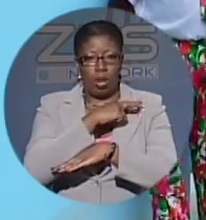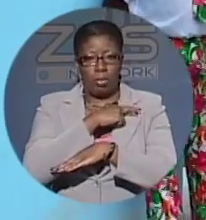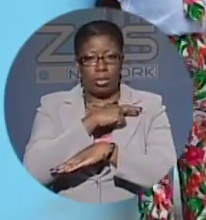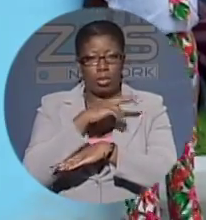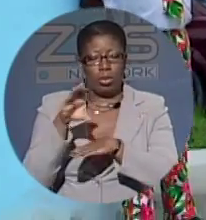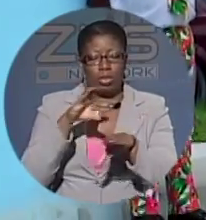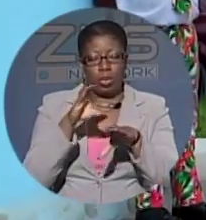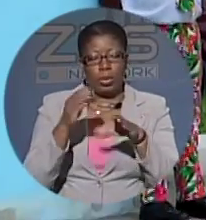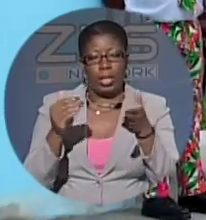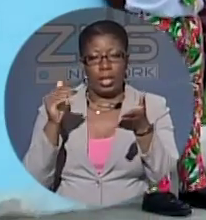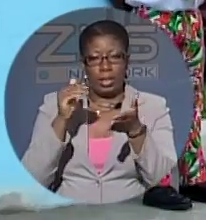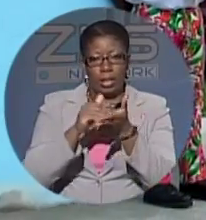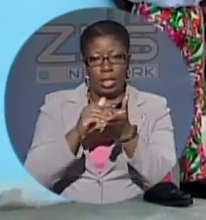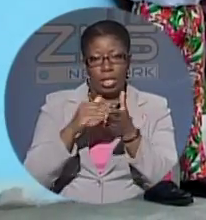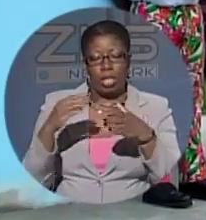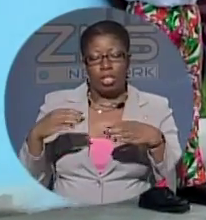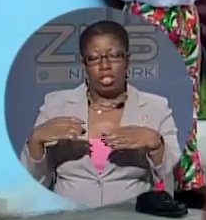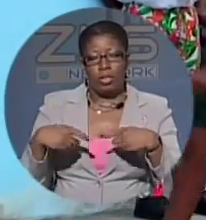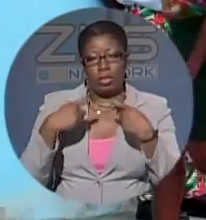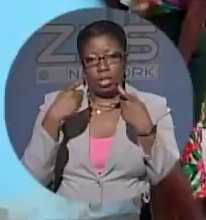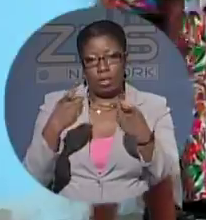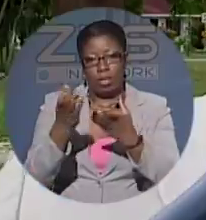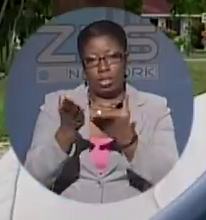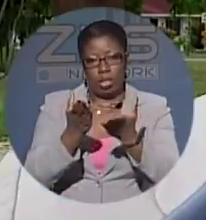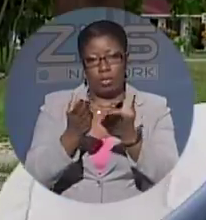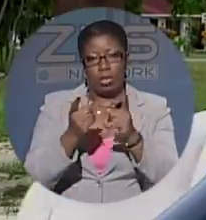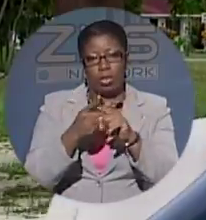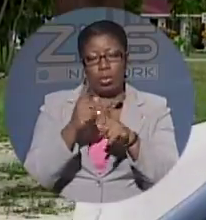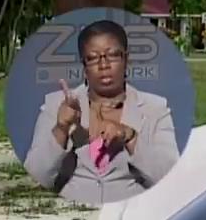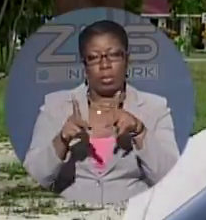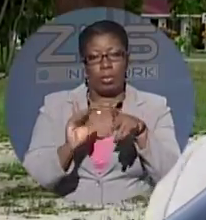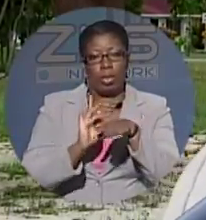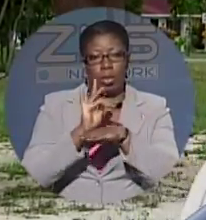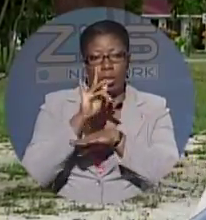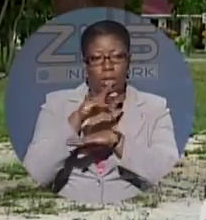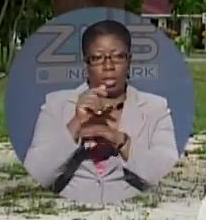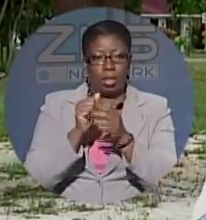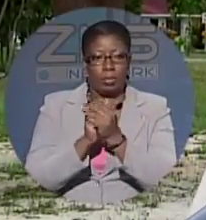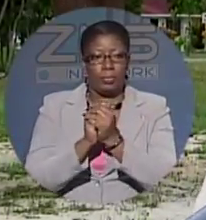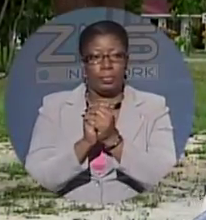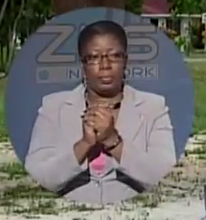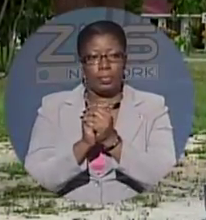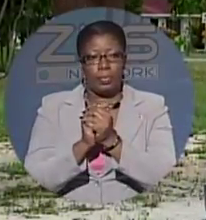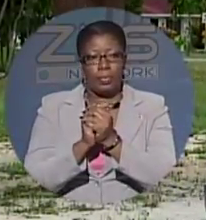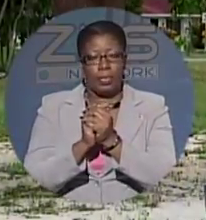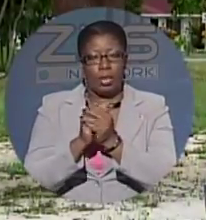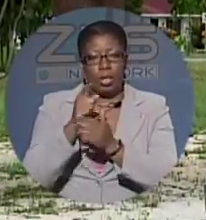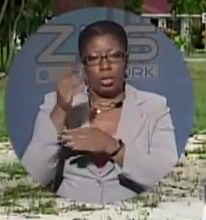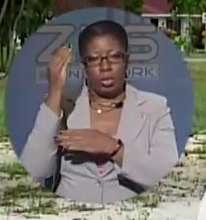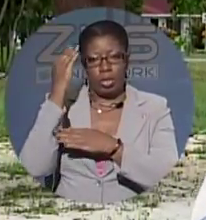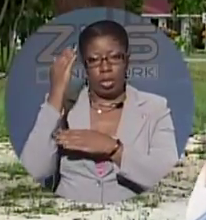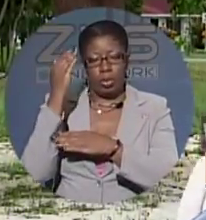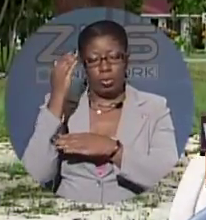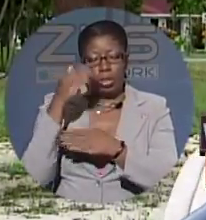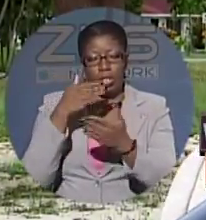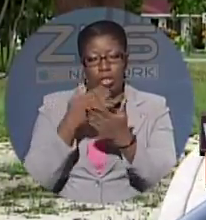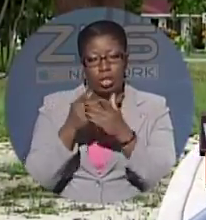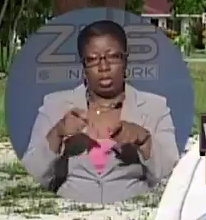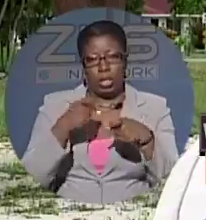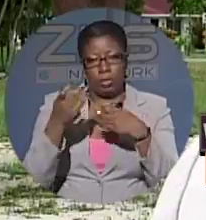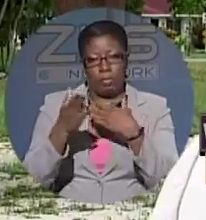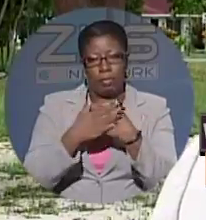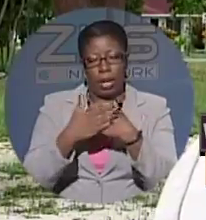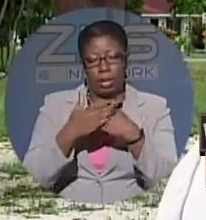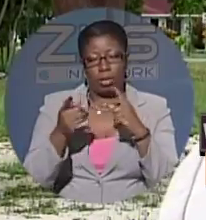offered her service to the people much earlier. I have absolutely no regret because, you know, it's always good to give back to your